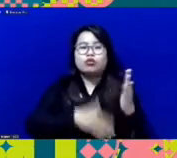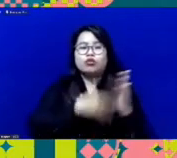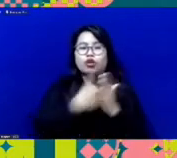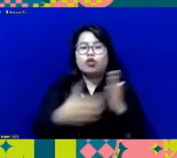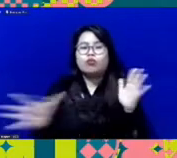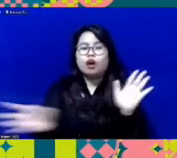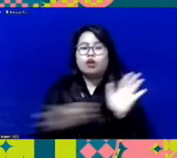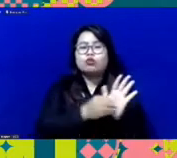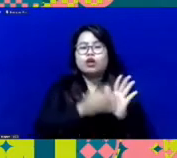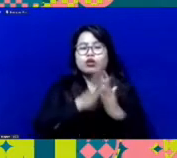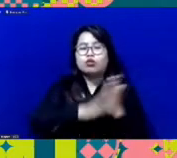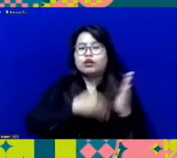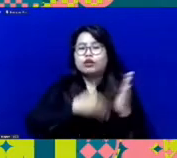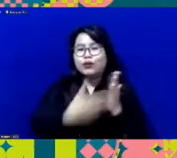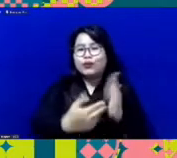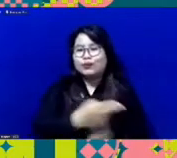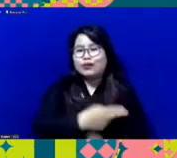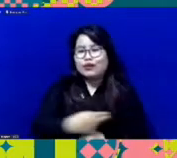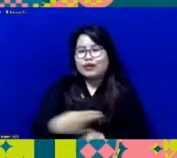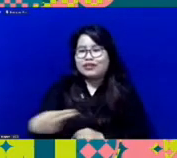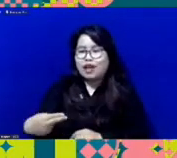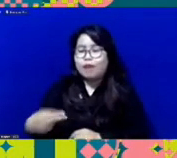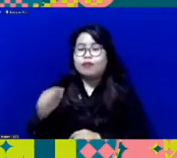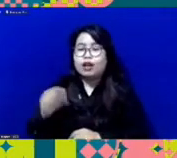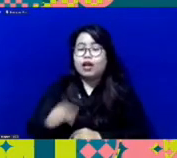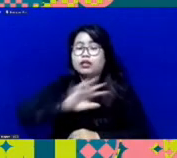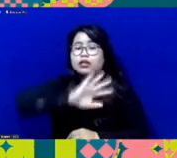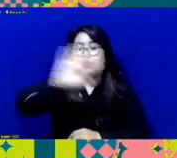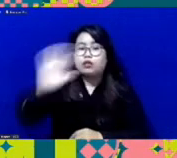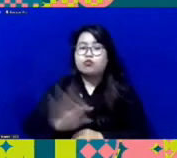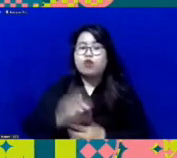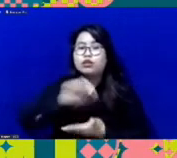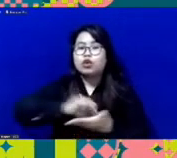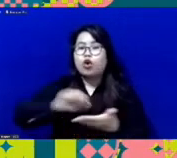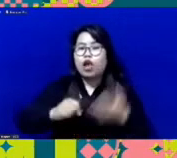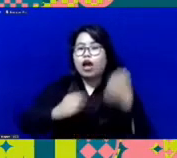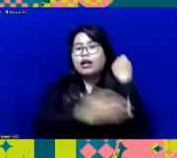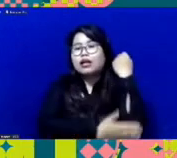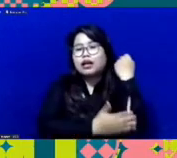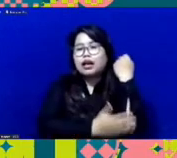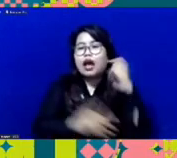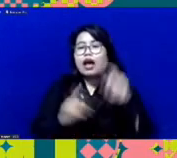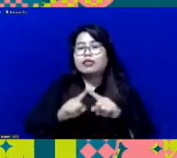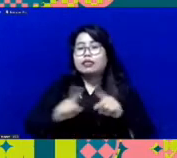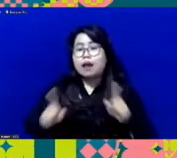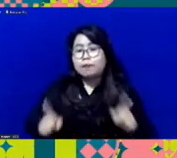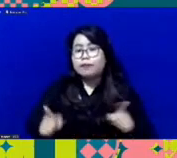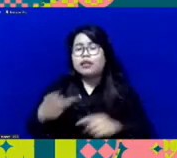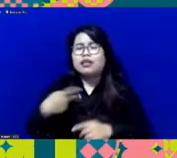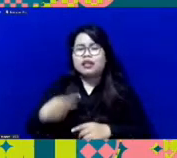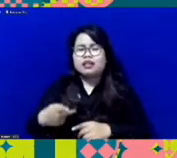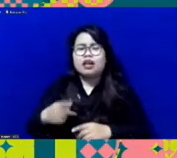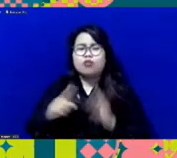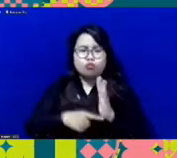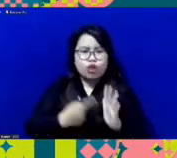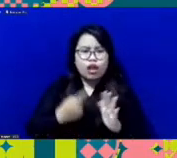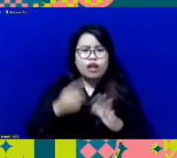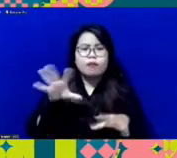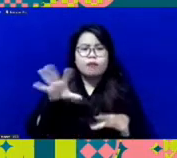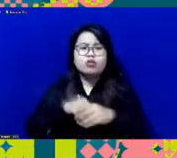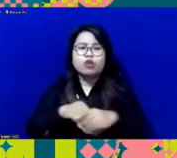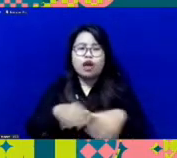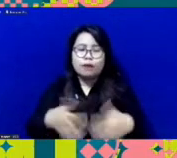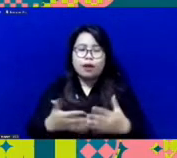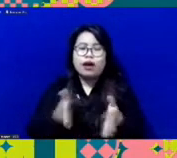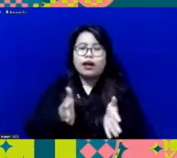Across all state schools? Yeah, but then I think we are moving towards more religion teaching rather than social and ethical